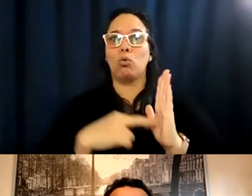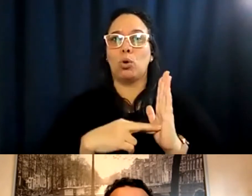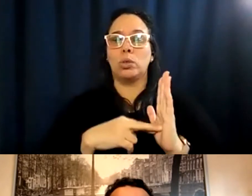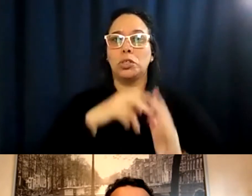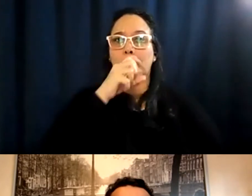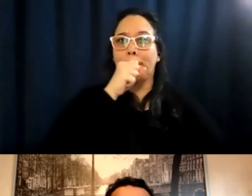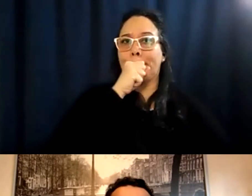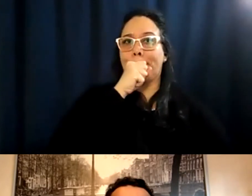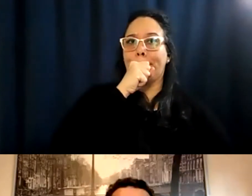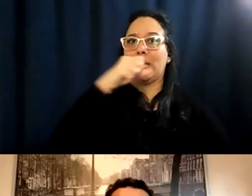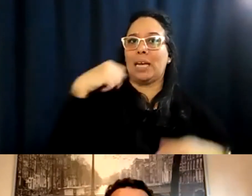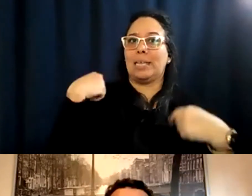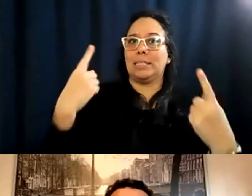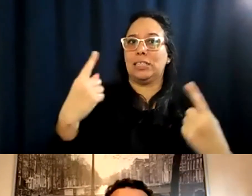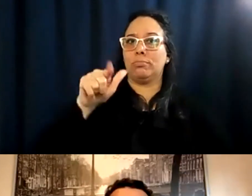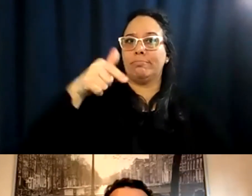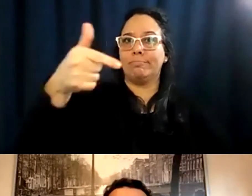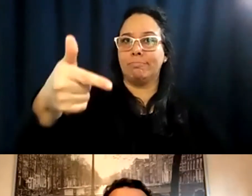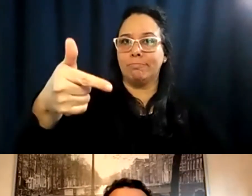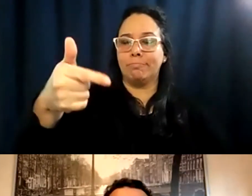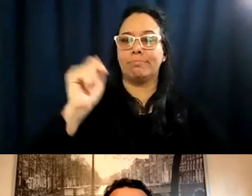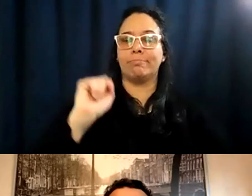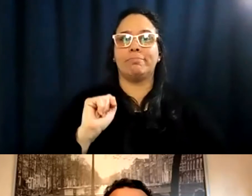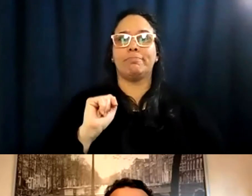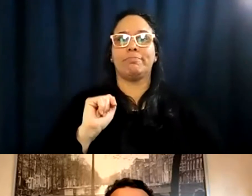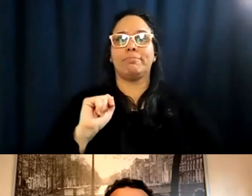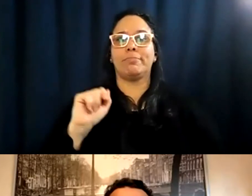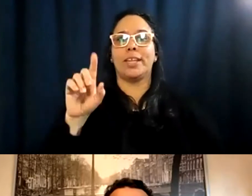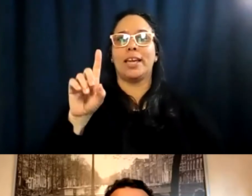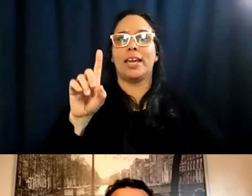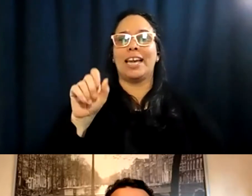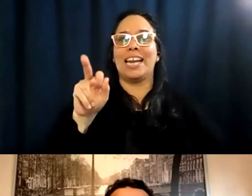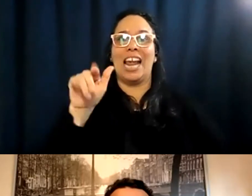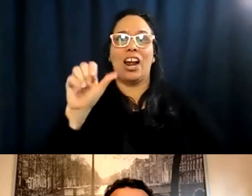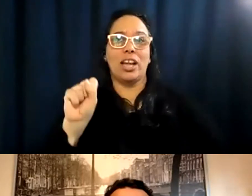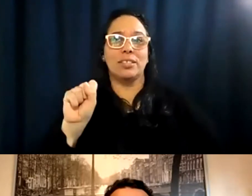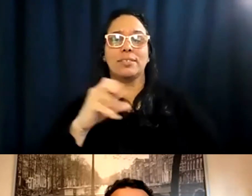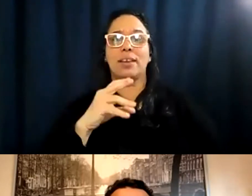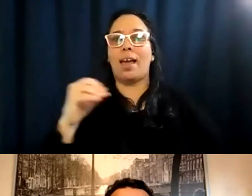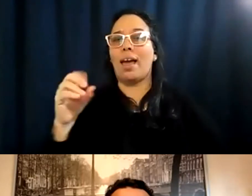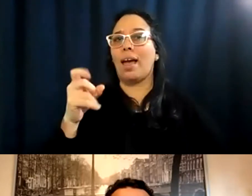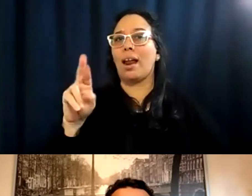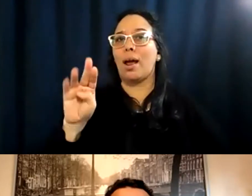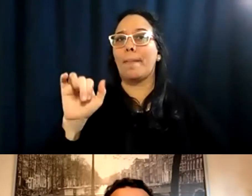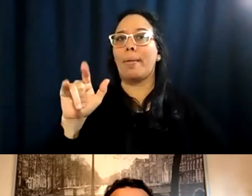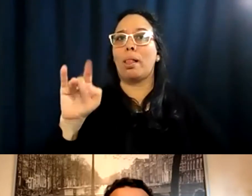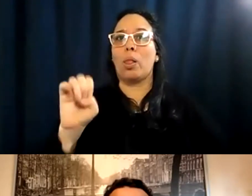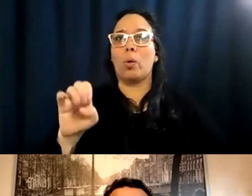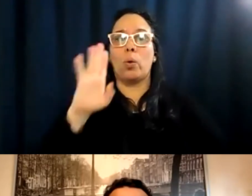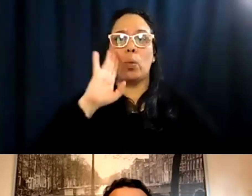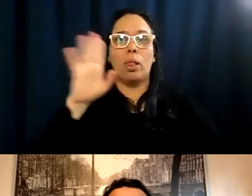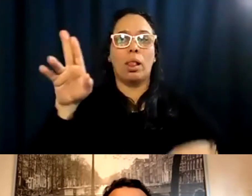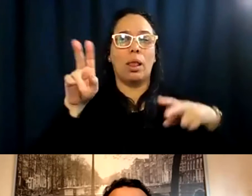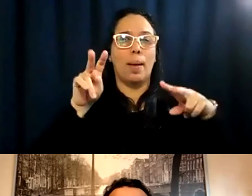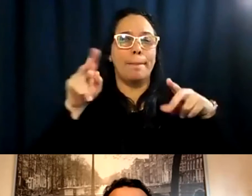speak. At this time, Darius and Dr. Malone will be co-moderating in conversation with y'all, starting with some questions we have for you, the